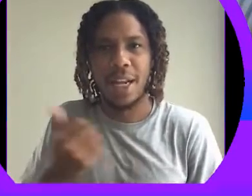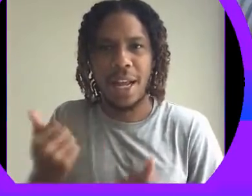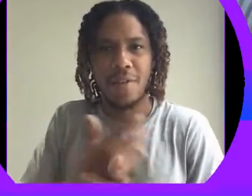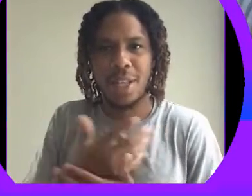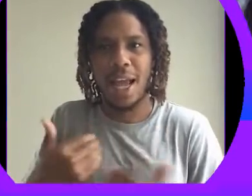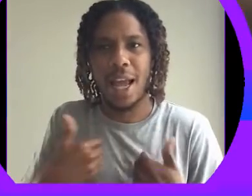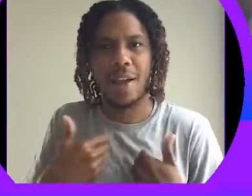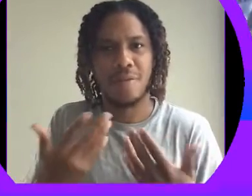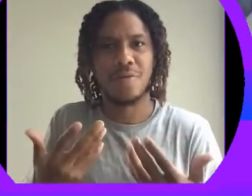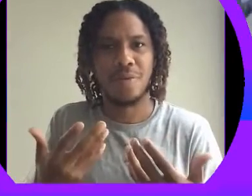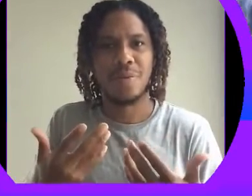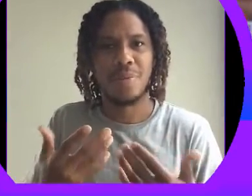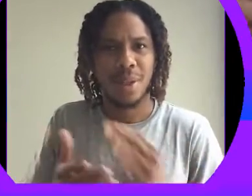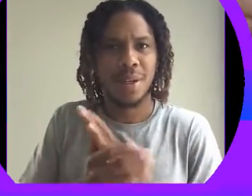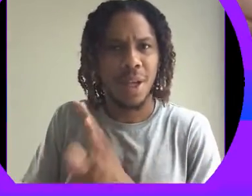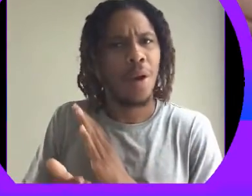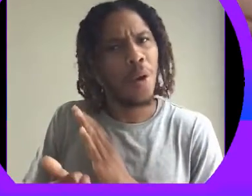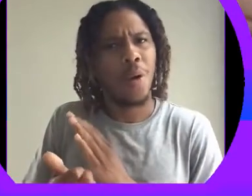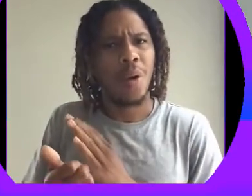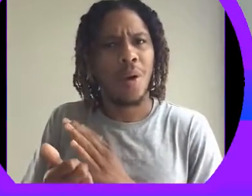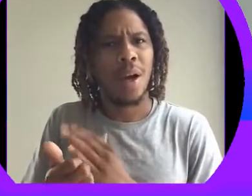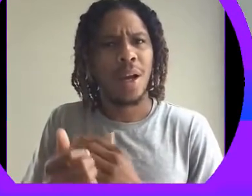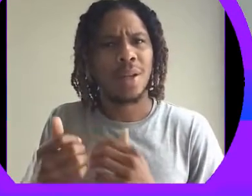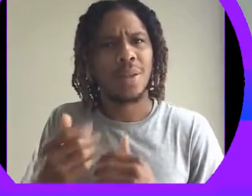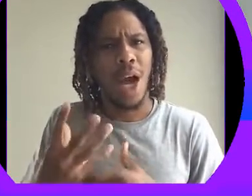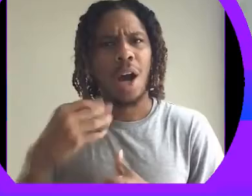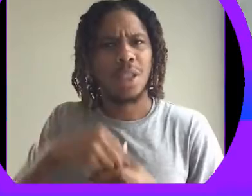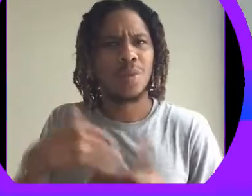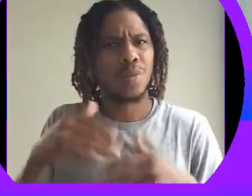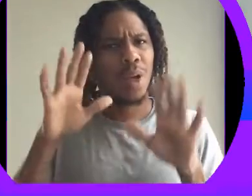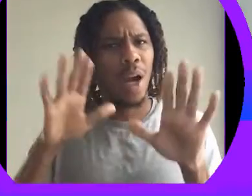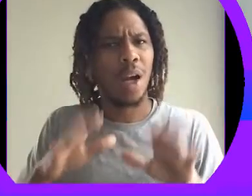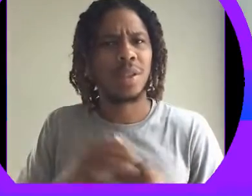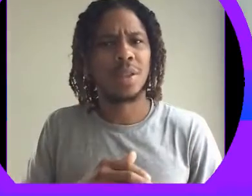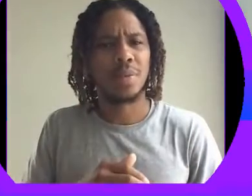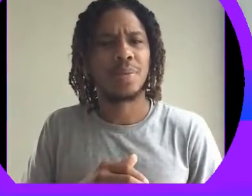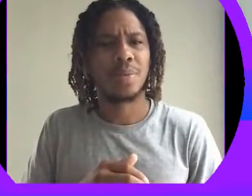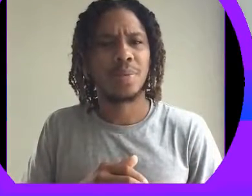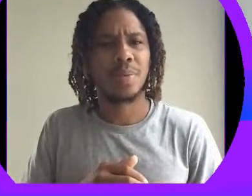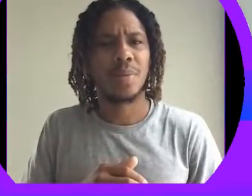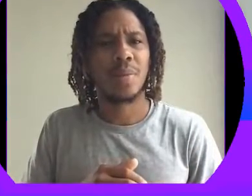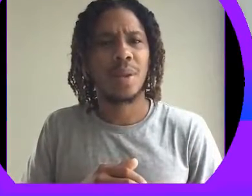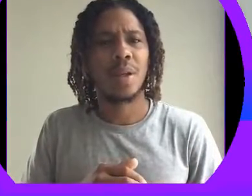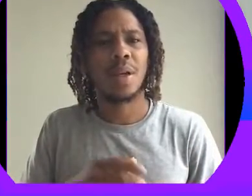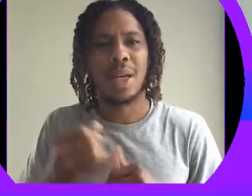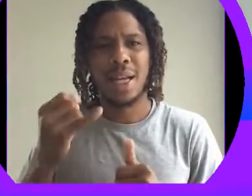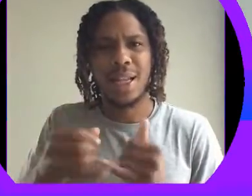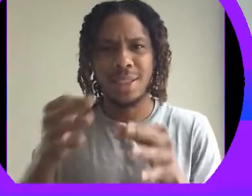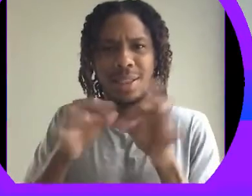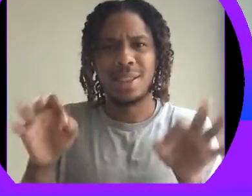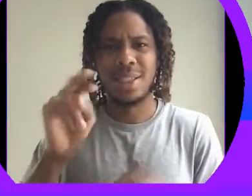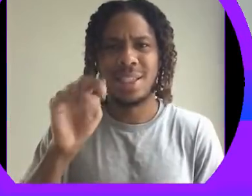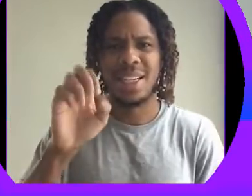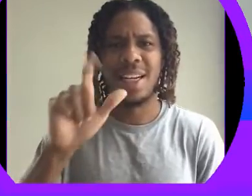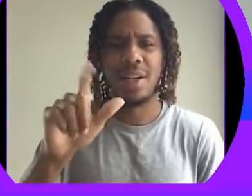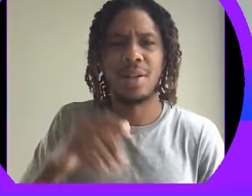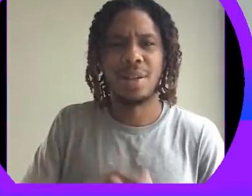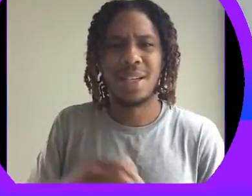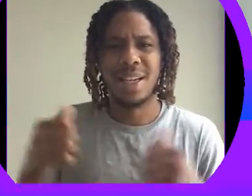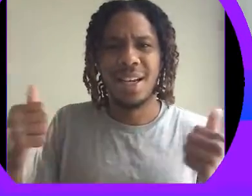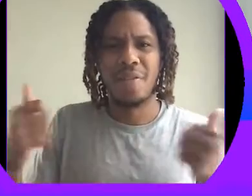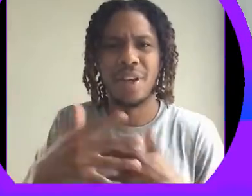the table, autism is pretty damn awesome. And I want to leave you in this section with this thought from Neil